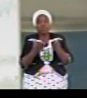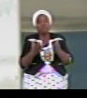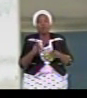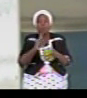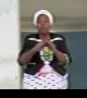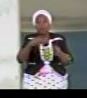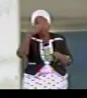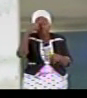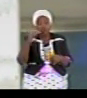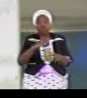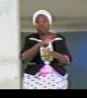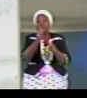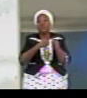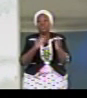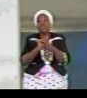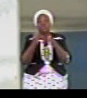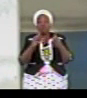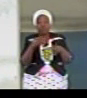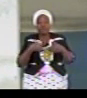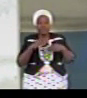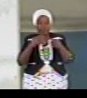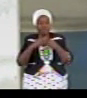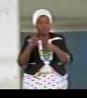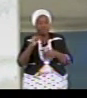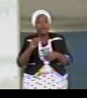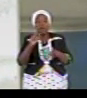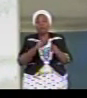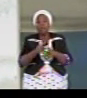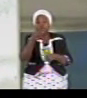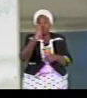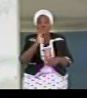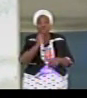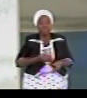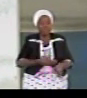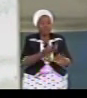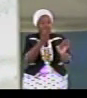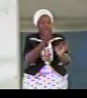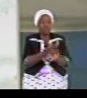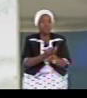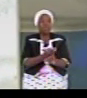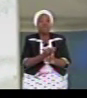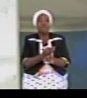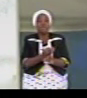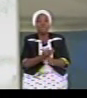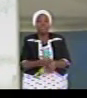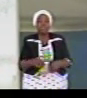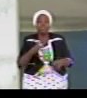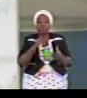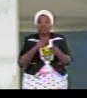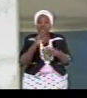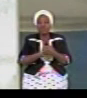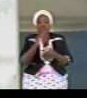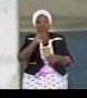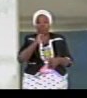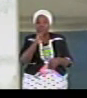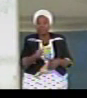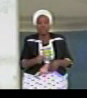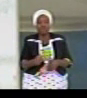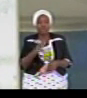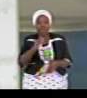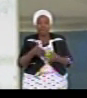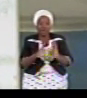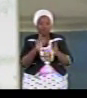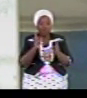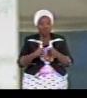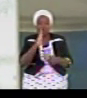everything you have given him. But God is faithful. that he will not allow you to